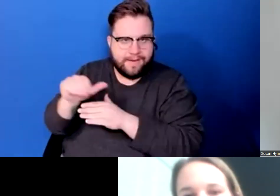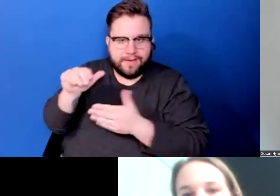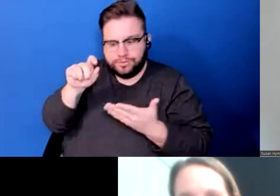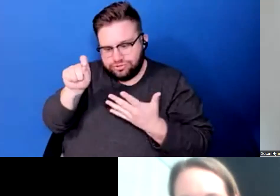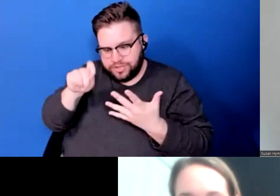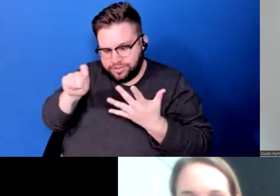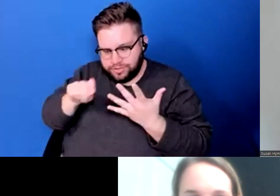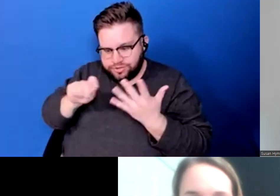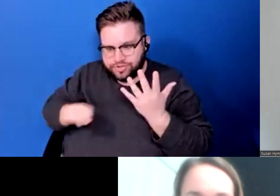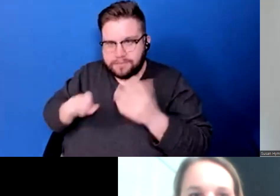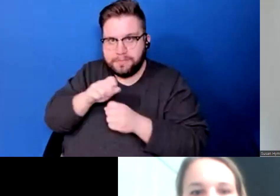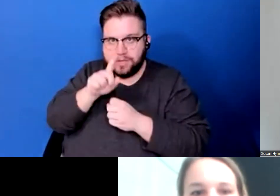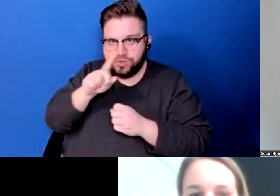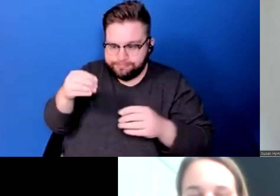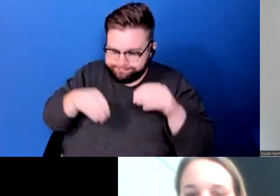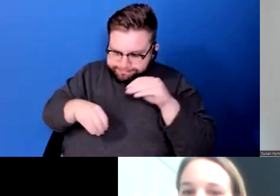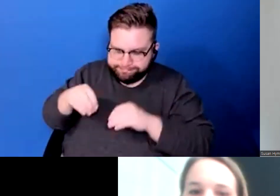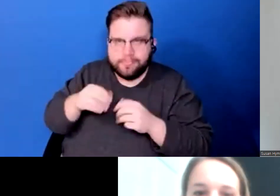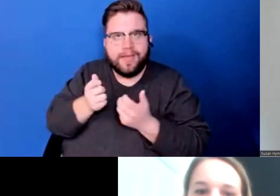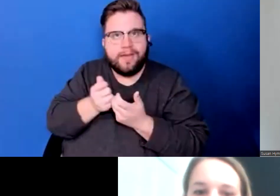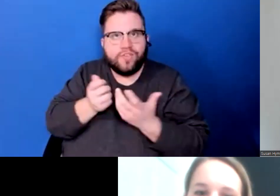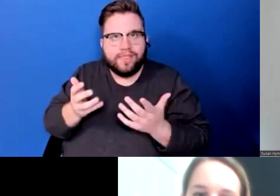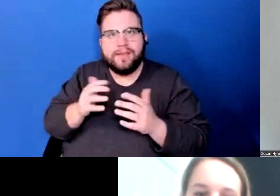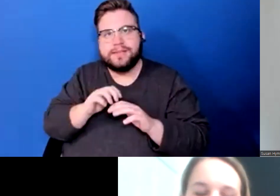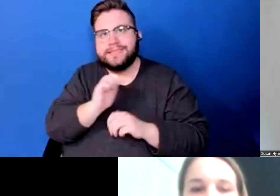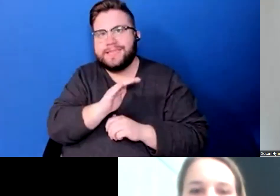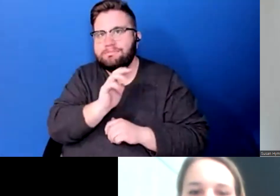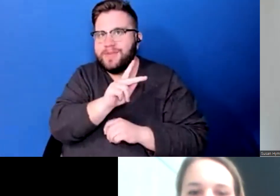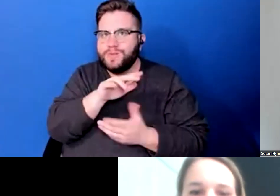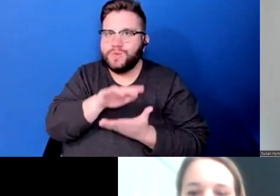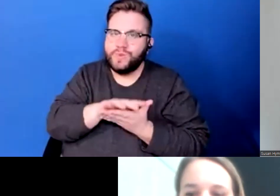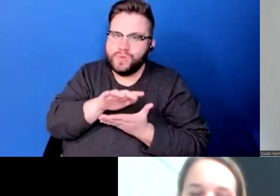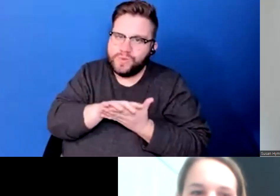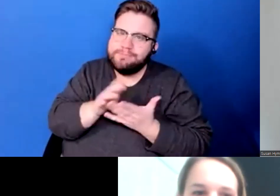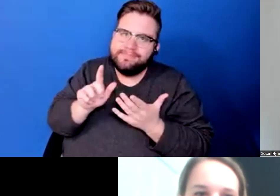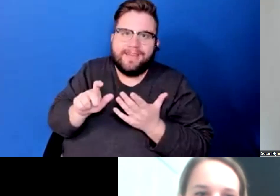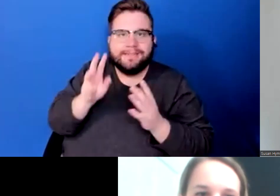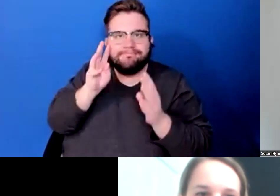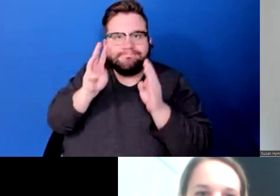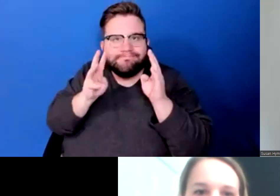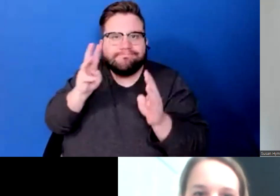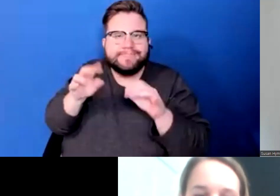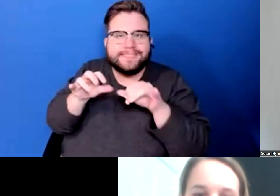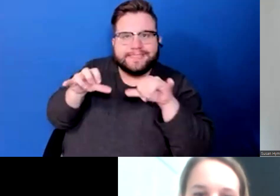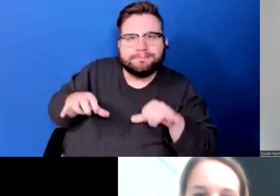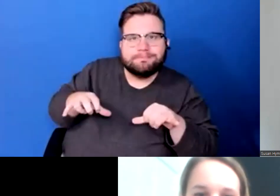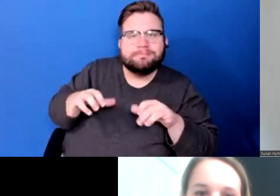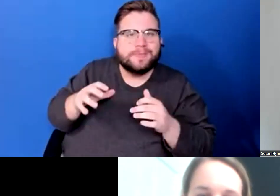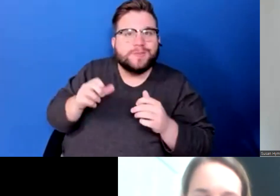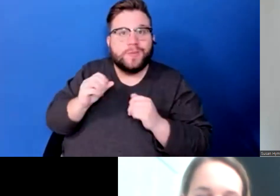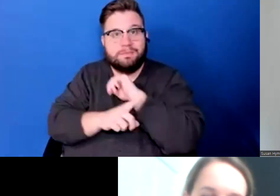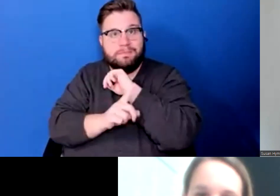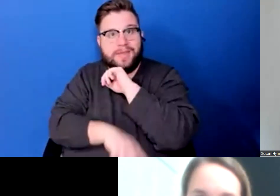in the book bag and then sent in. So, we made it work so that the punishment for getting the